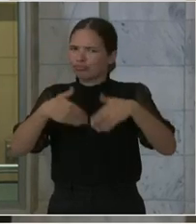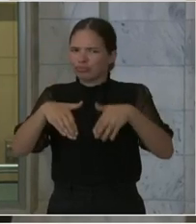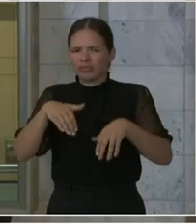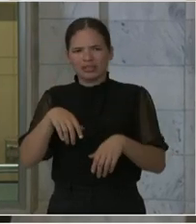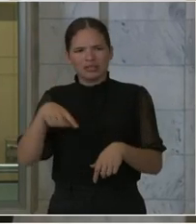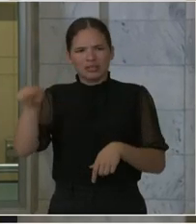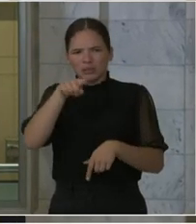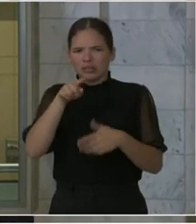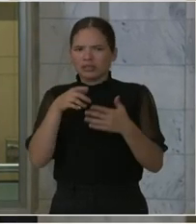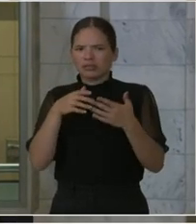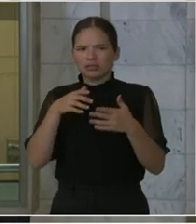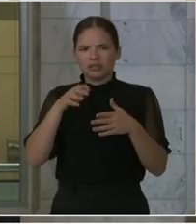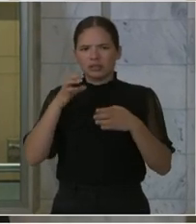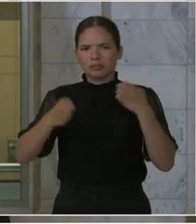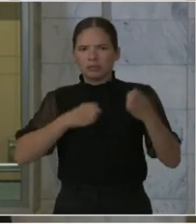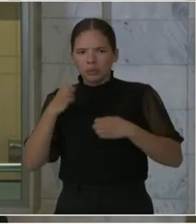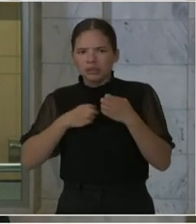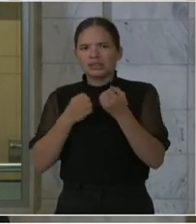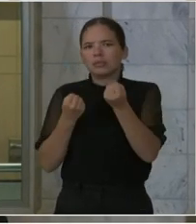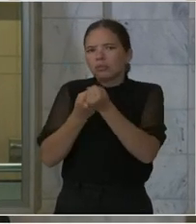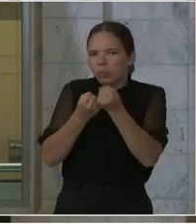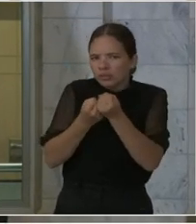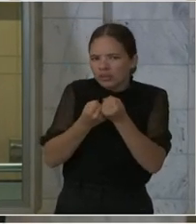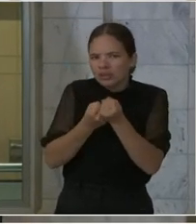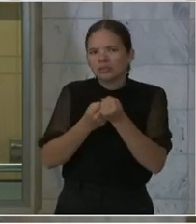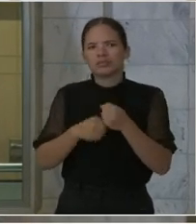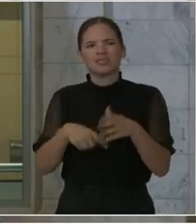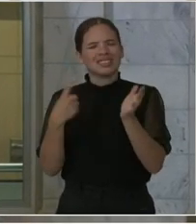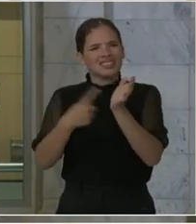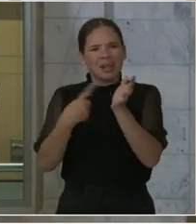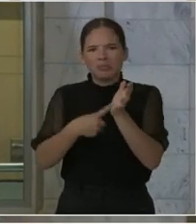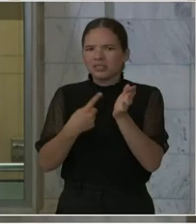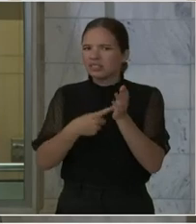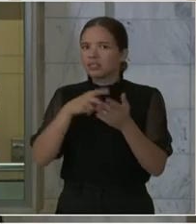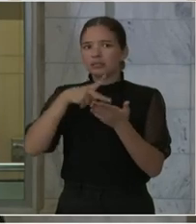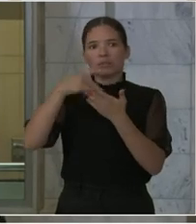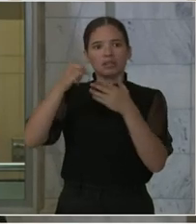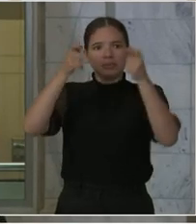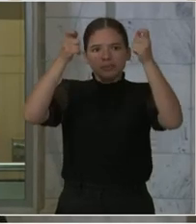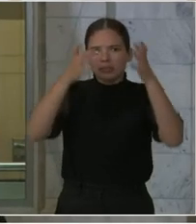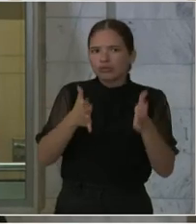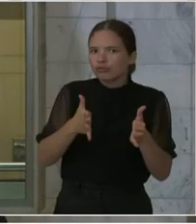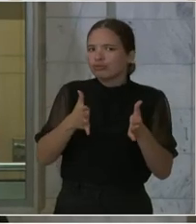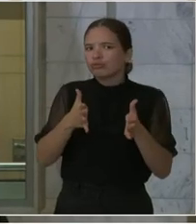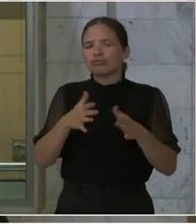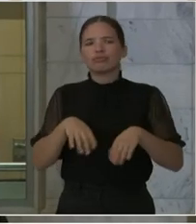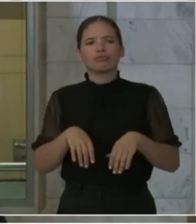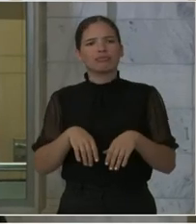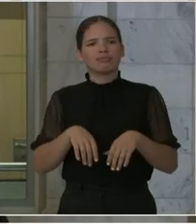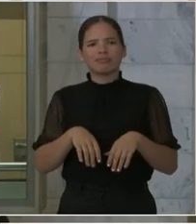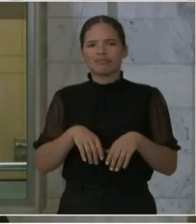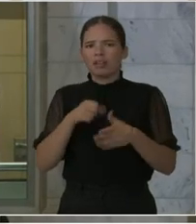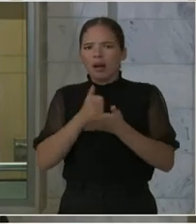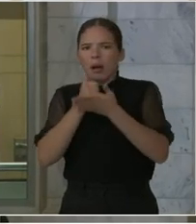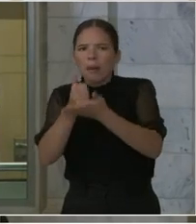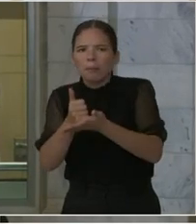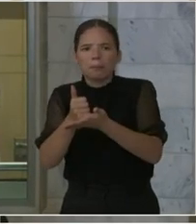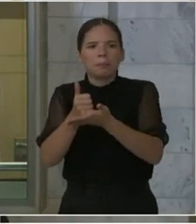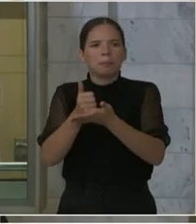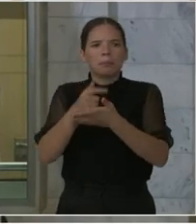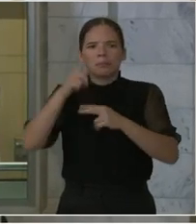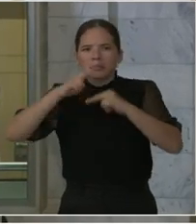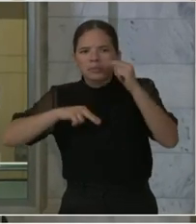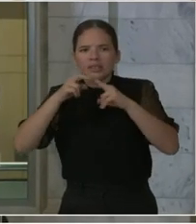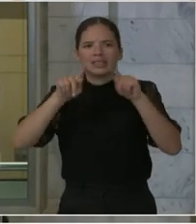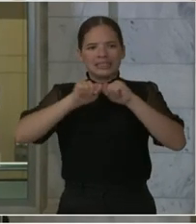emotional supports. Sometimes they're project managers and assisting our real estate team in projects